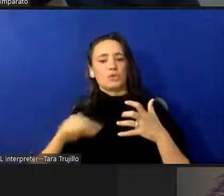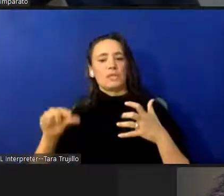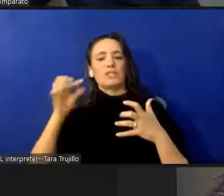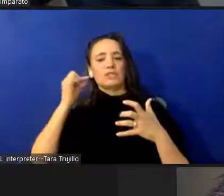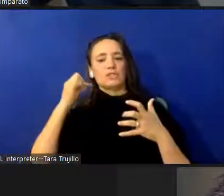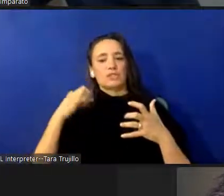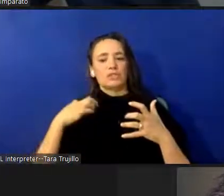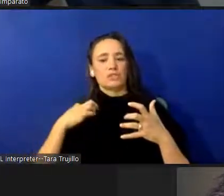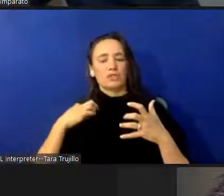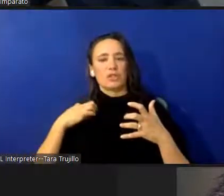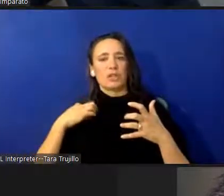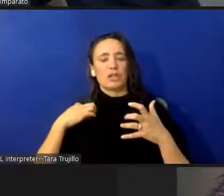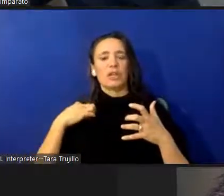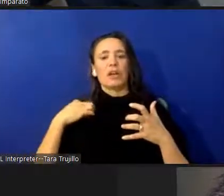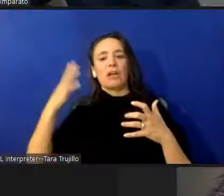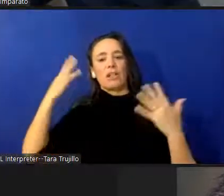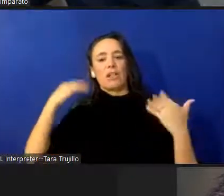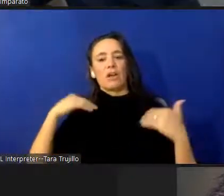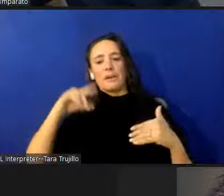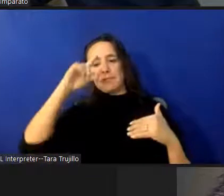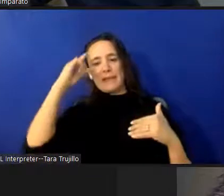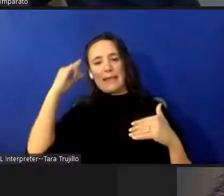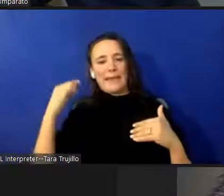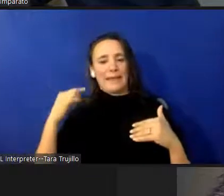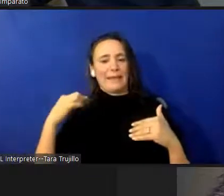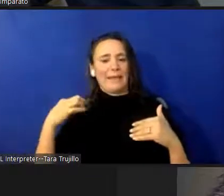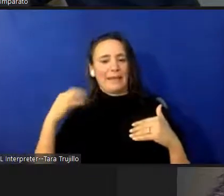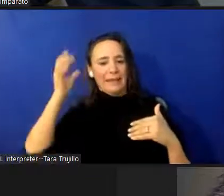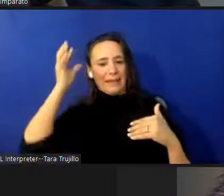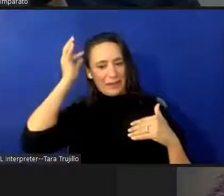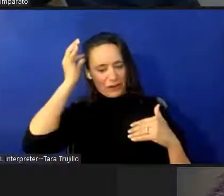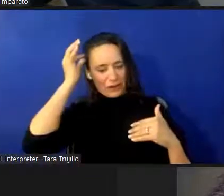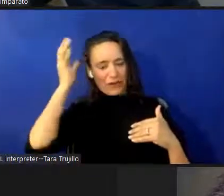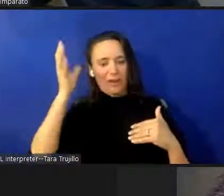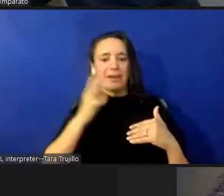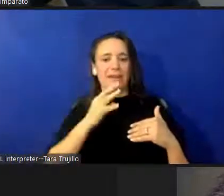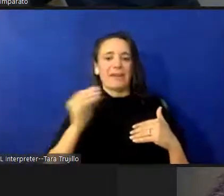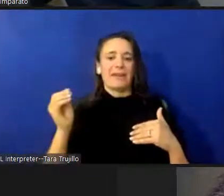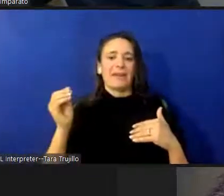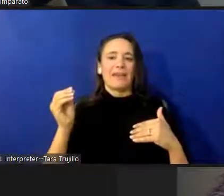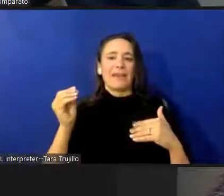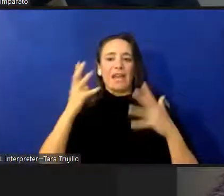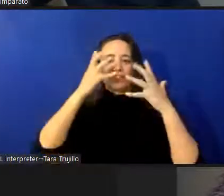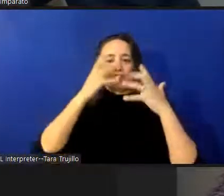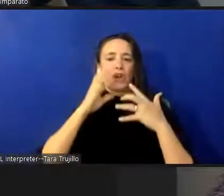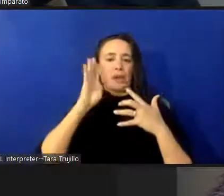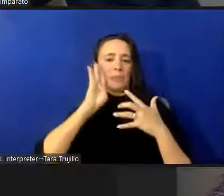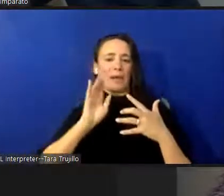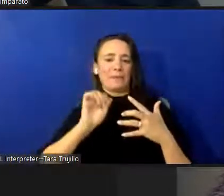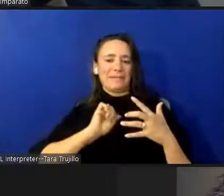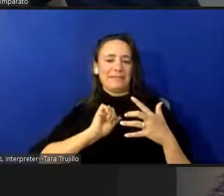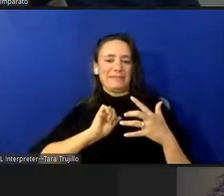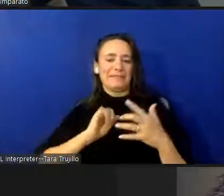long black hair, and I'm dark brown.